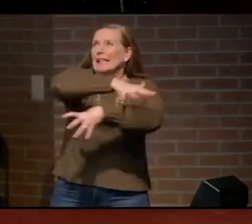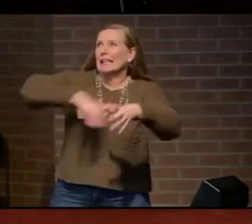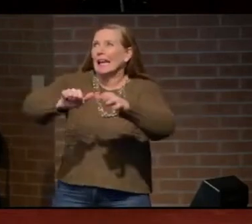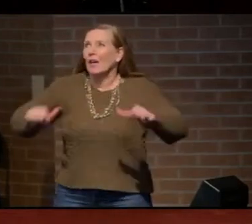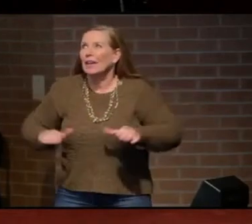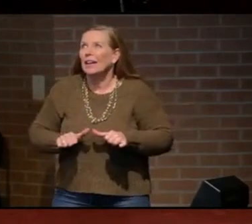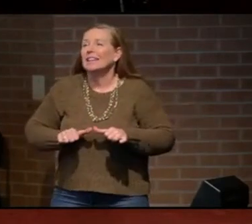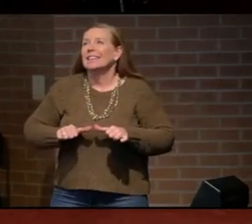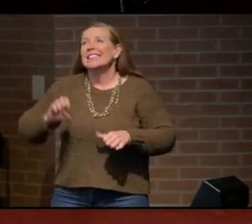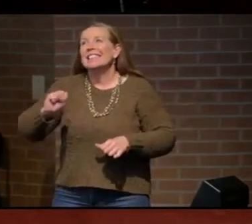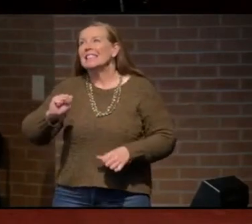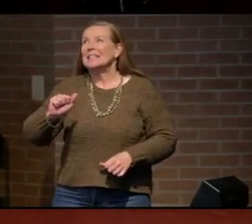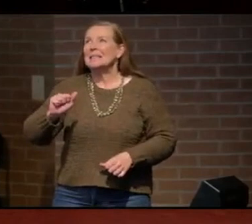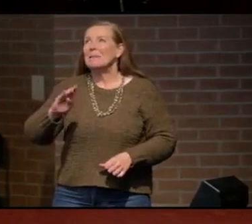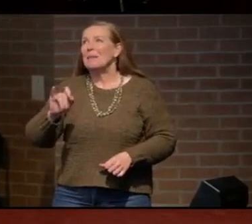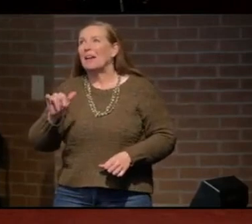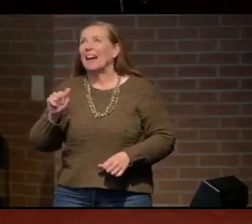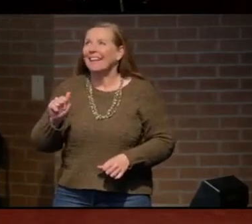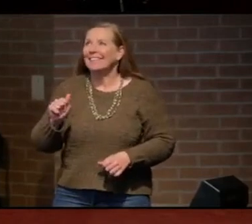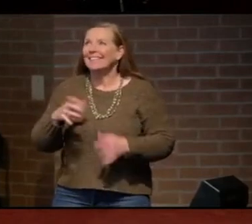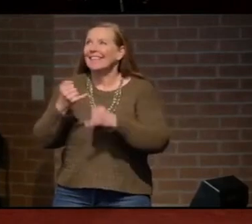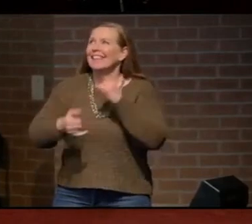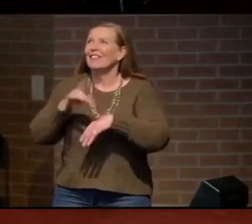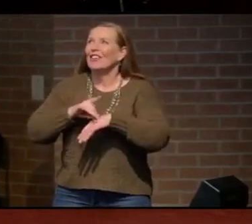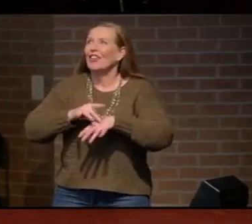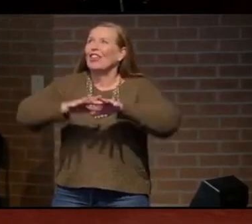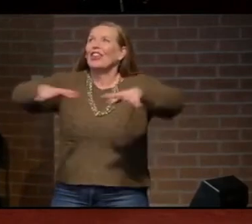to Samaria, and to the end of the earth.